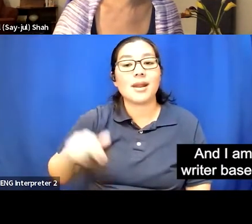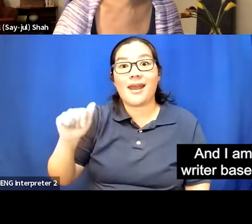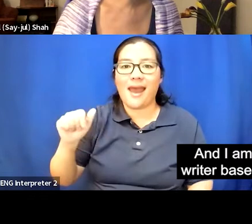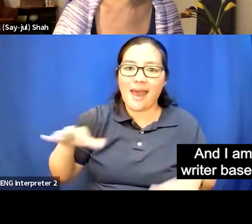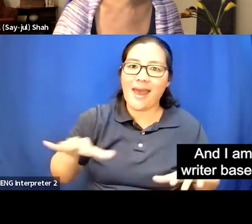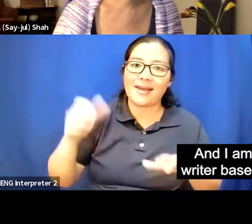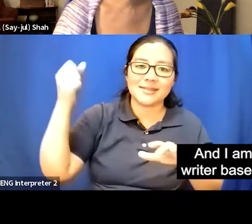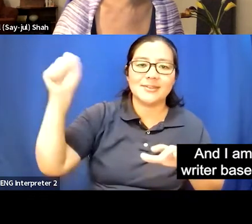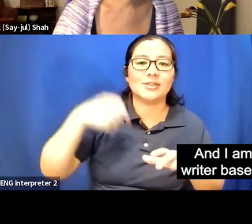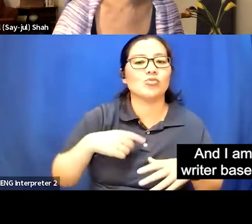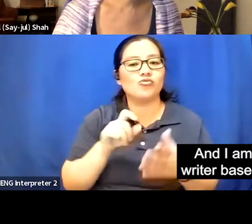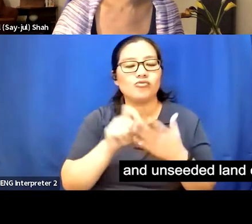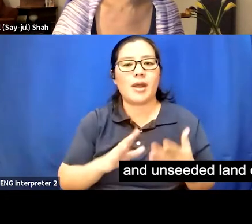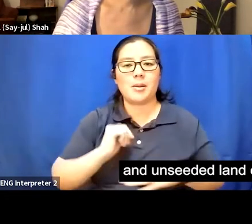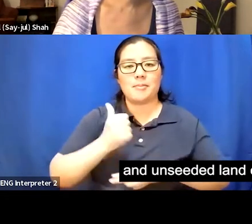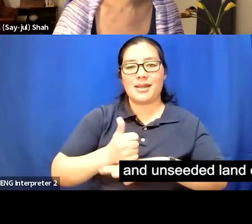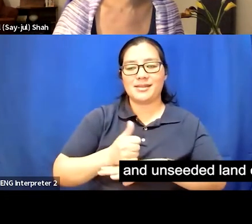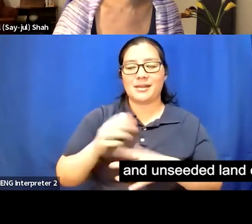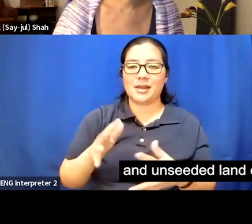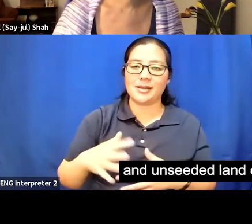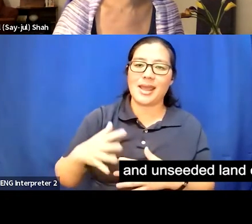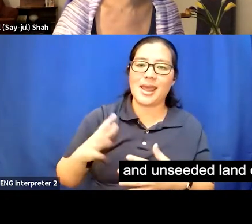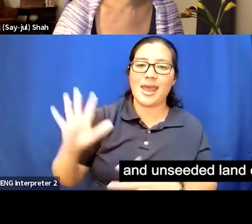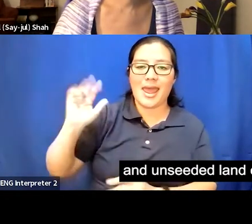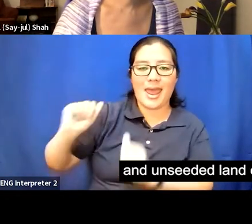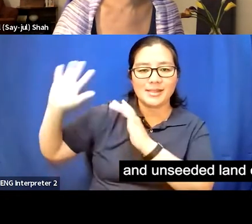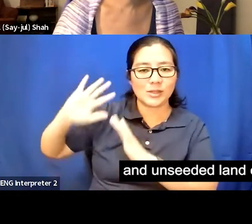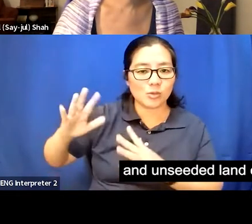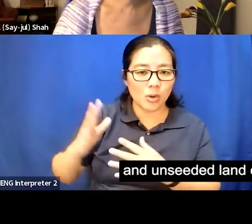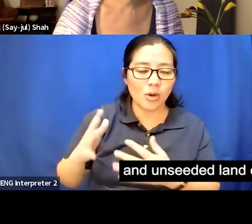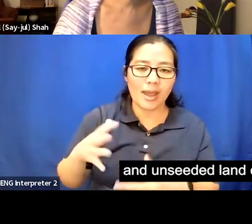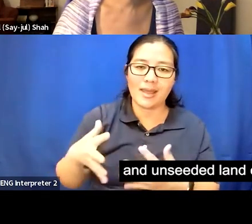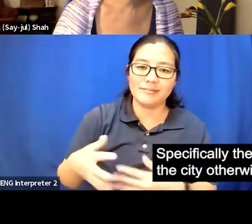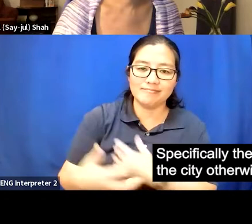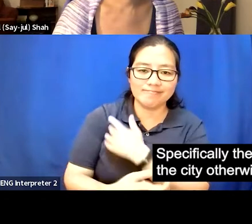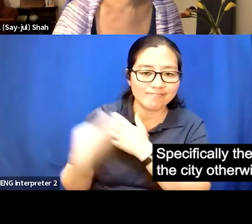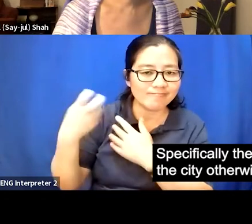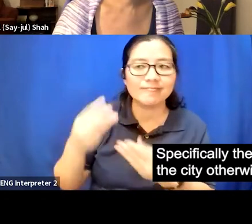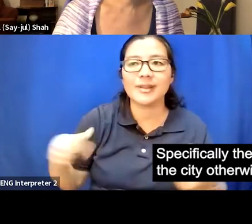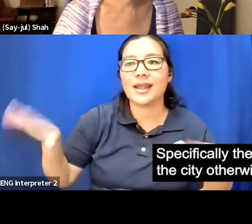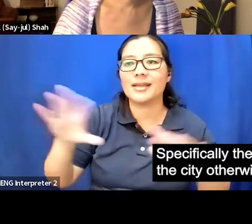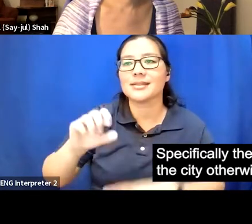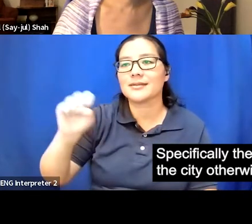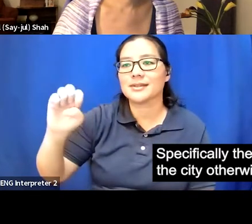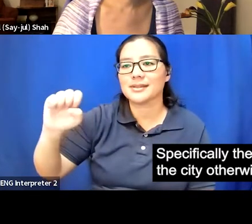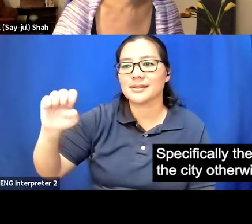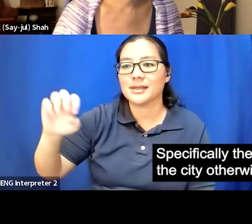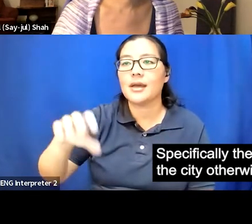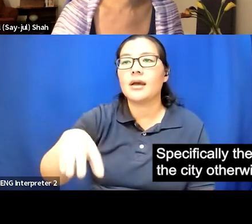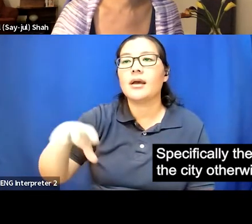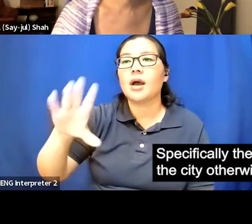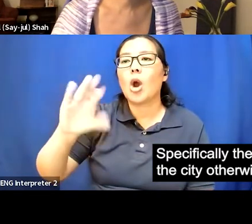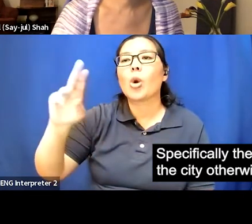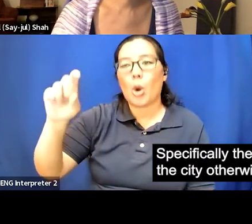writer based in the ancestral and unceded land of the Coast Salish people, specifically the Duwamish